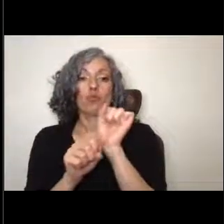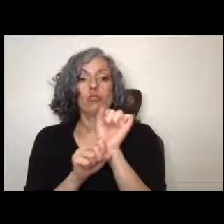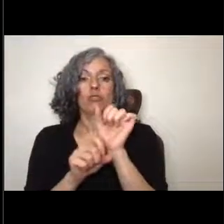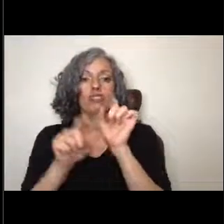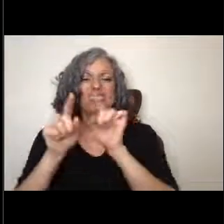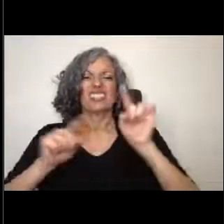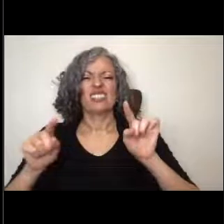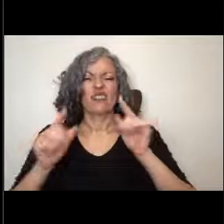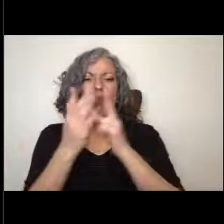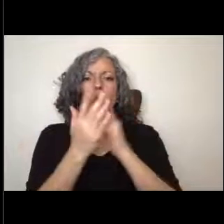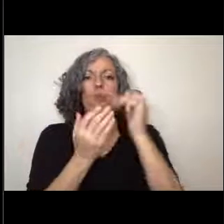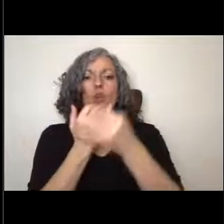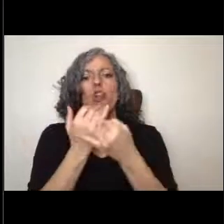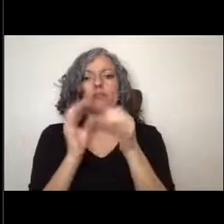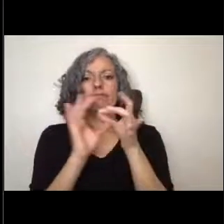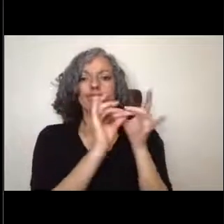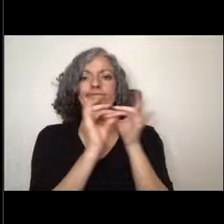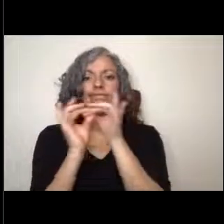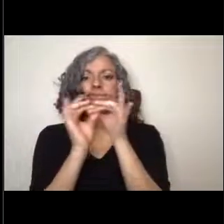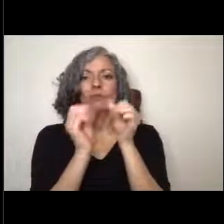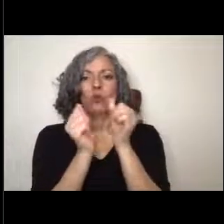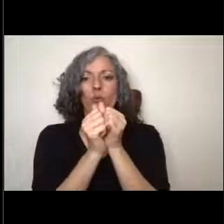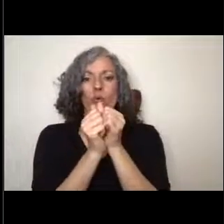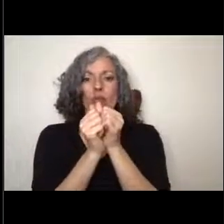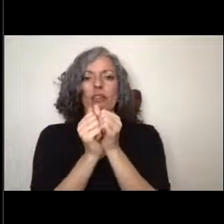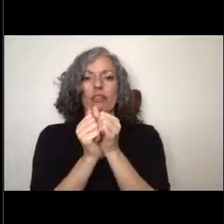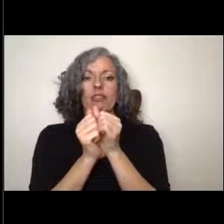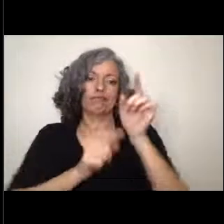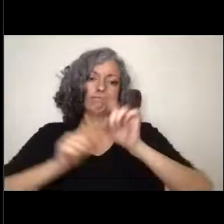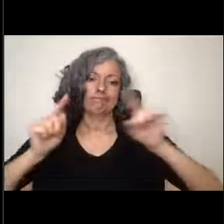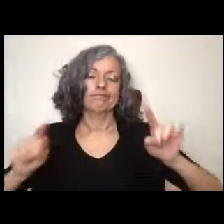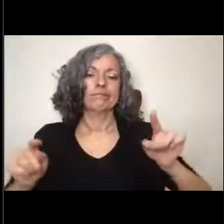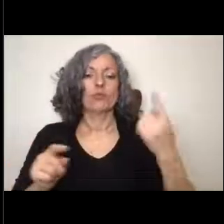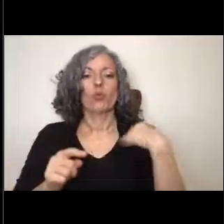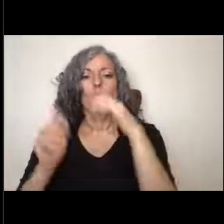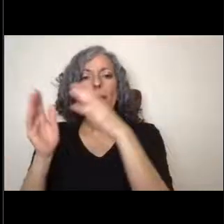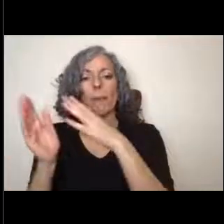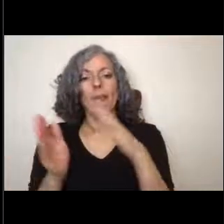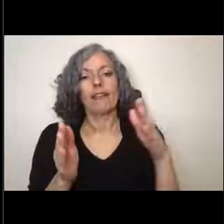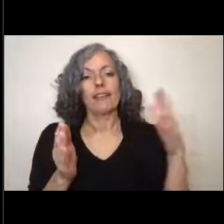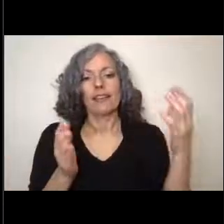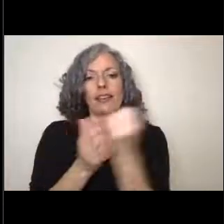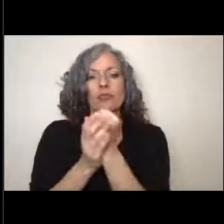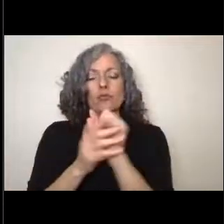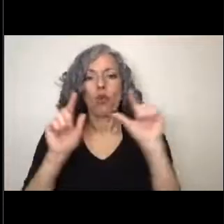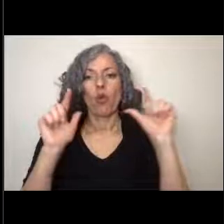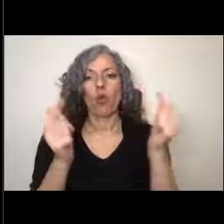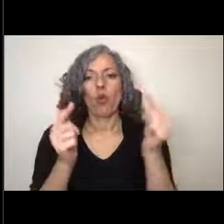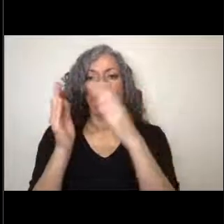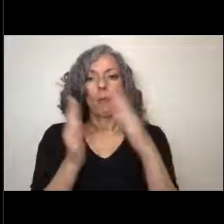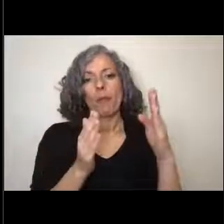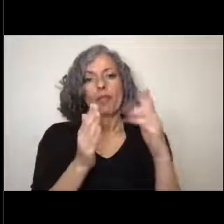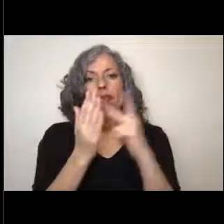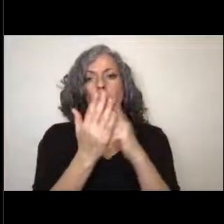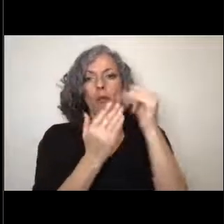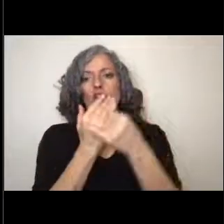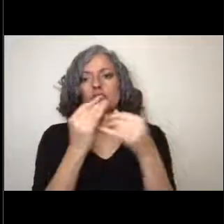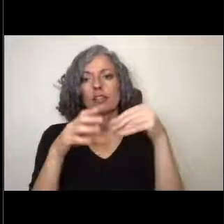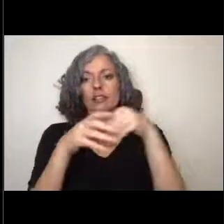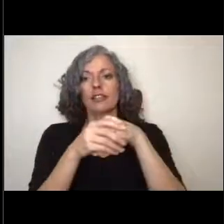so we're coordinating with them too. So we plan to try to capture all planned projects in the report. Next slide.